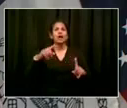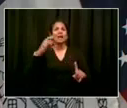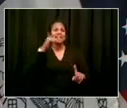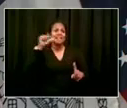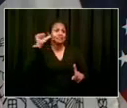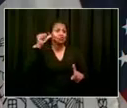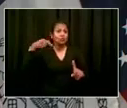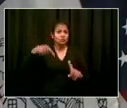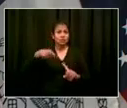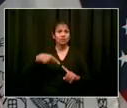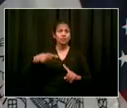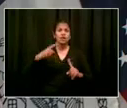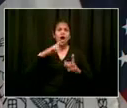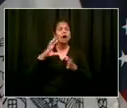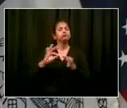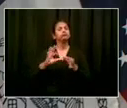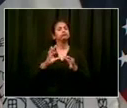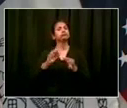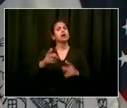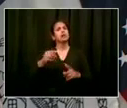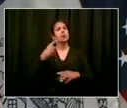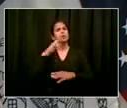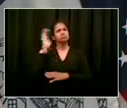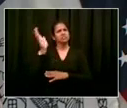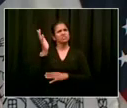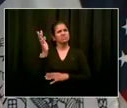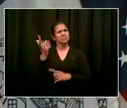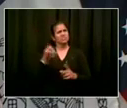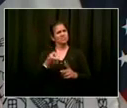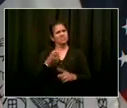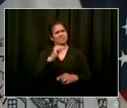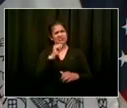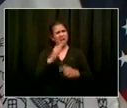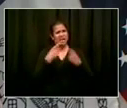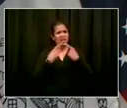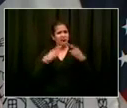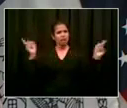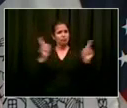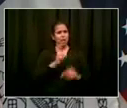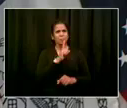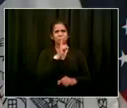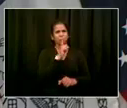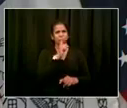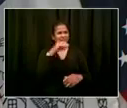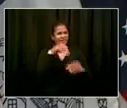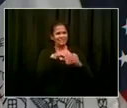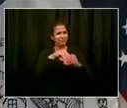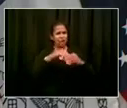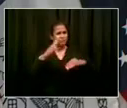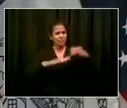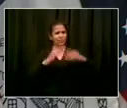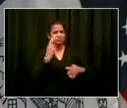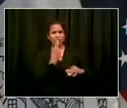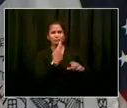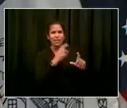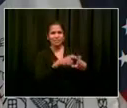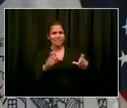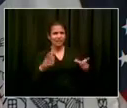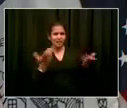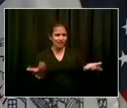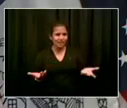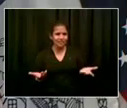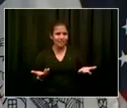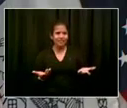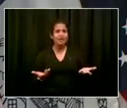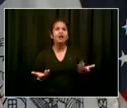wasn't clear that indoor dining was going to be announced by the governor's office. And I was wondering if you could tell us